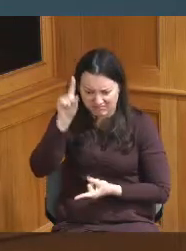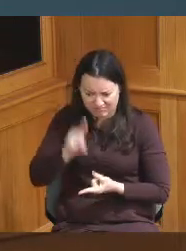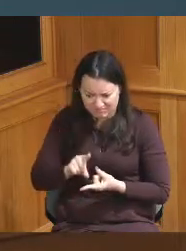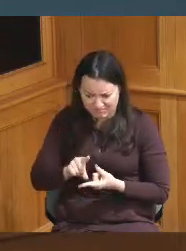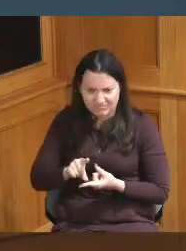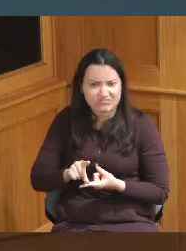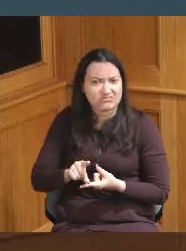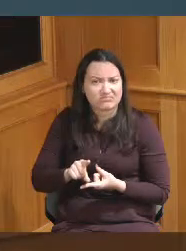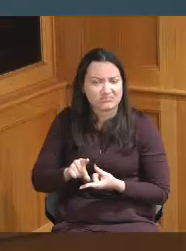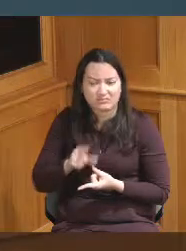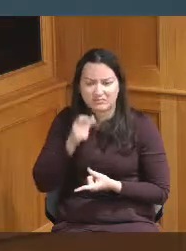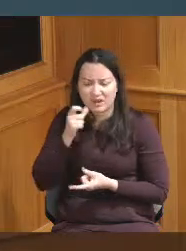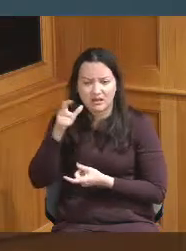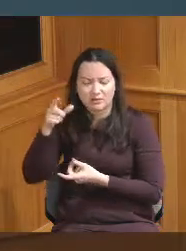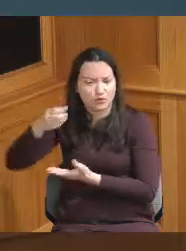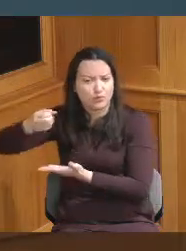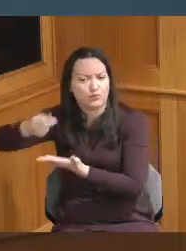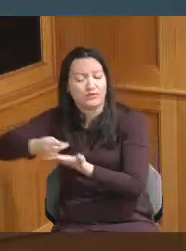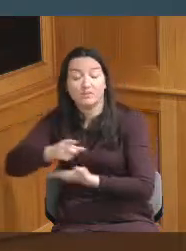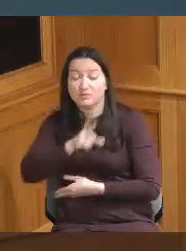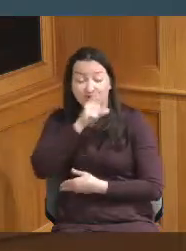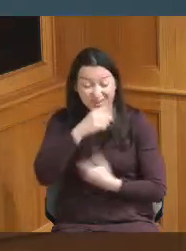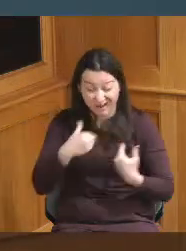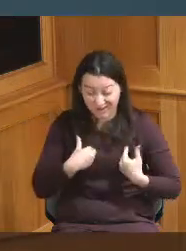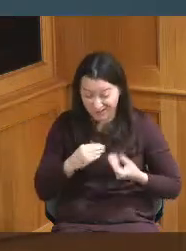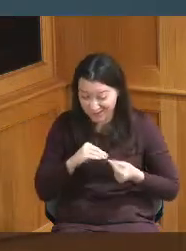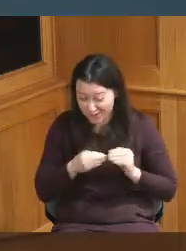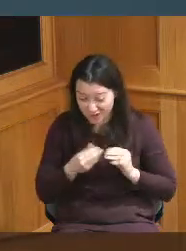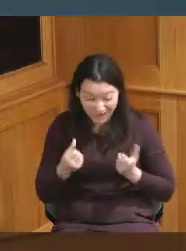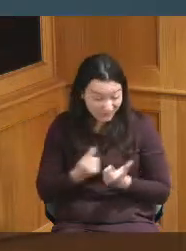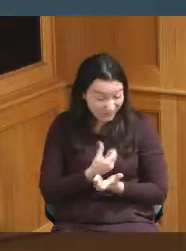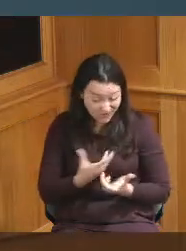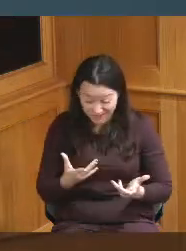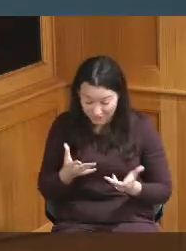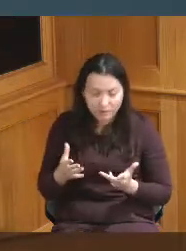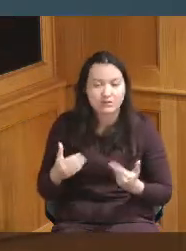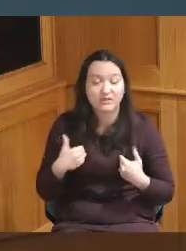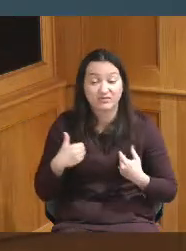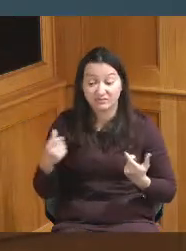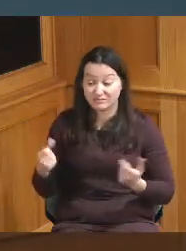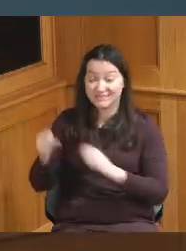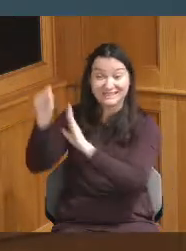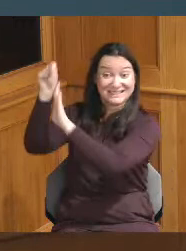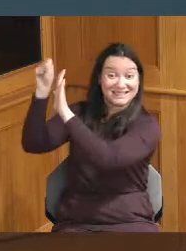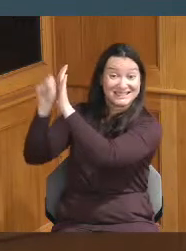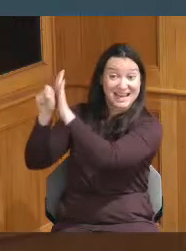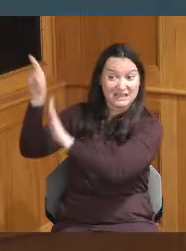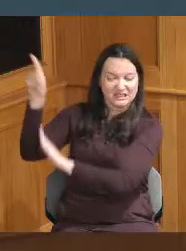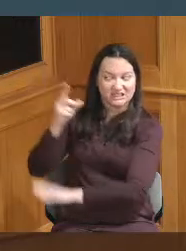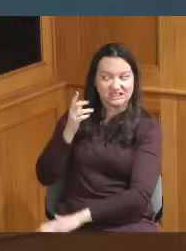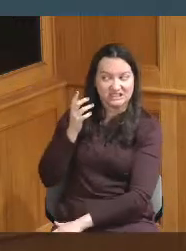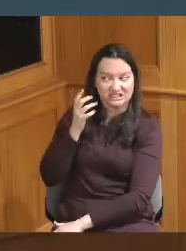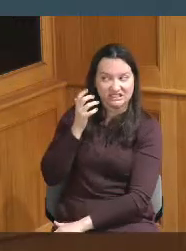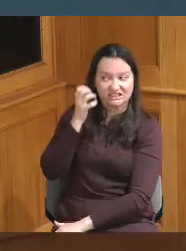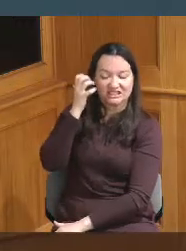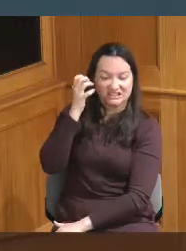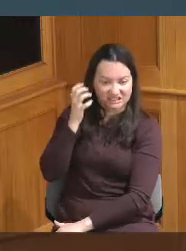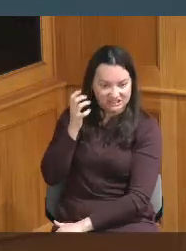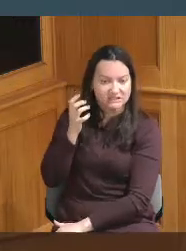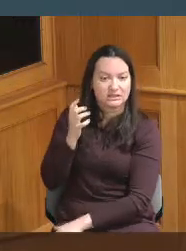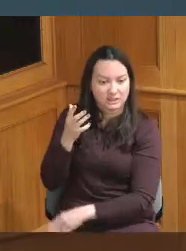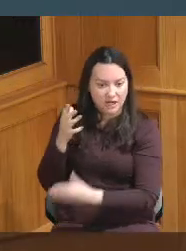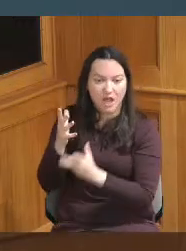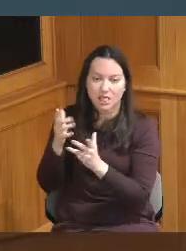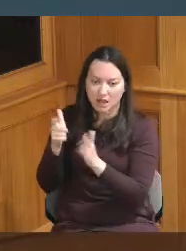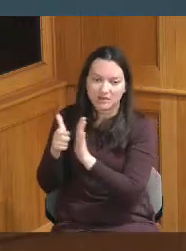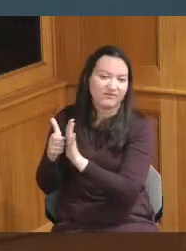expansion of Medicaid. So I'm sure you'll have all of that. I just want to put it on the table, because when you say the state, they get real tricky. They got a lot of